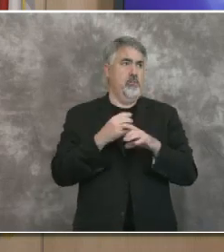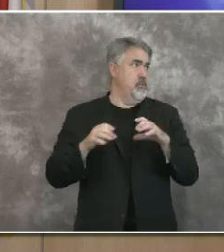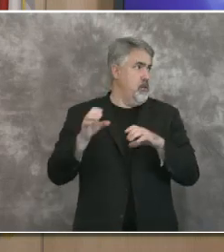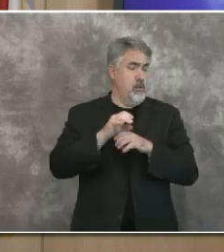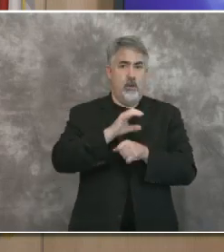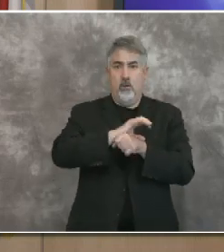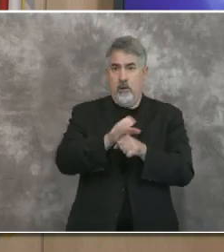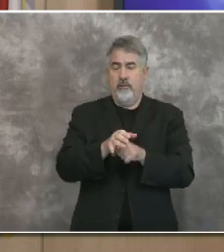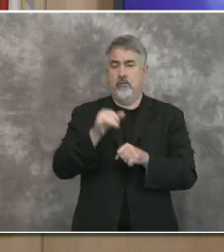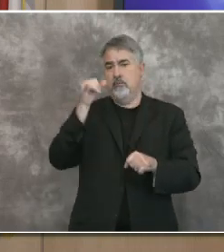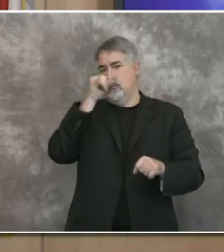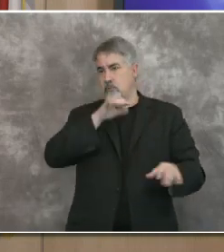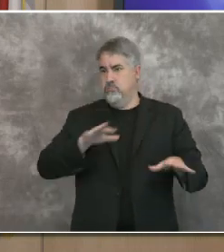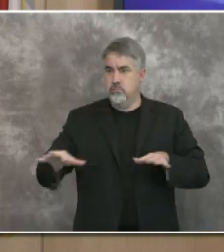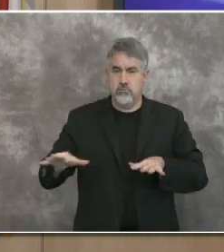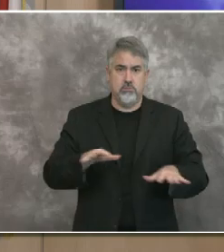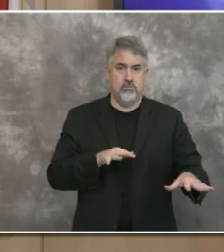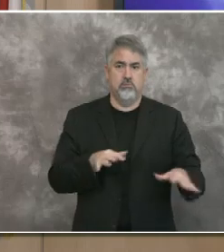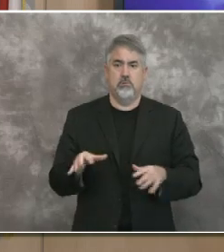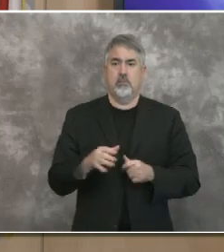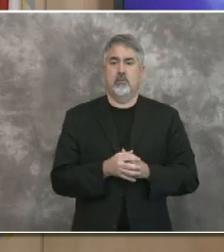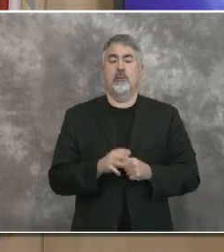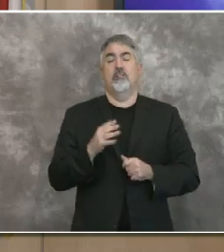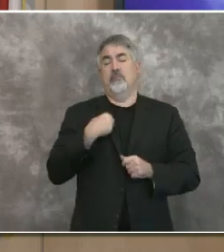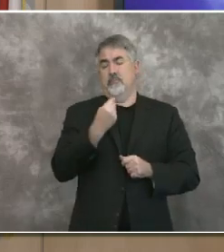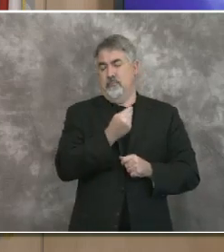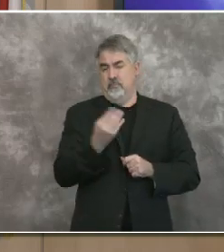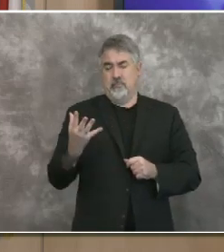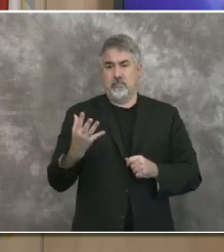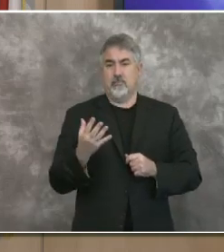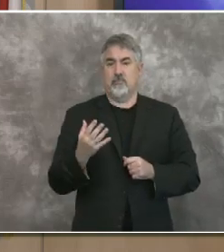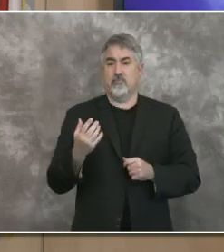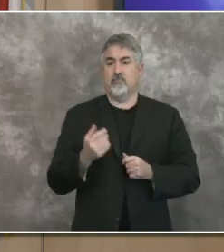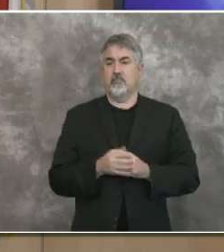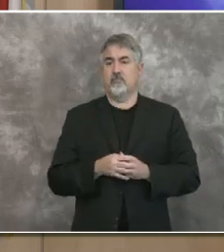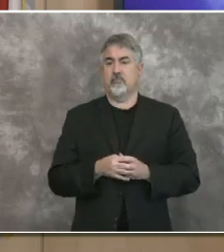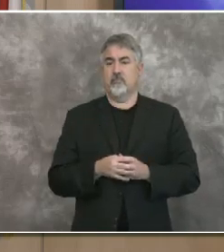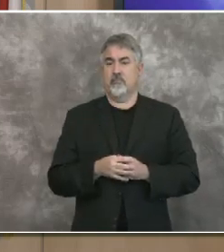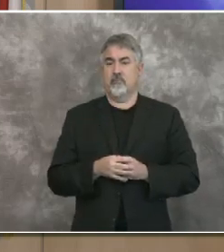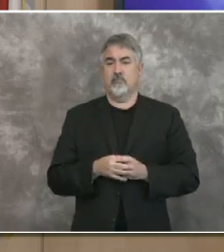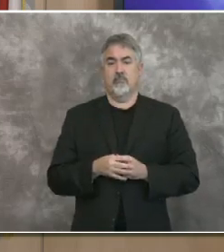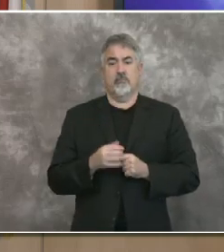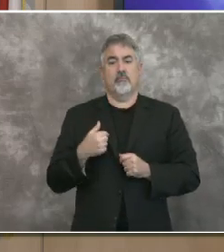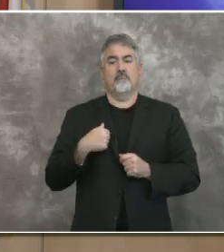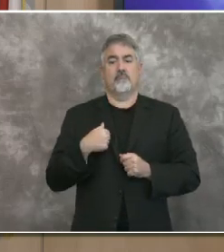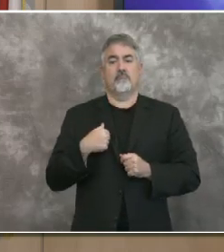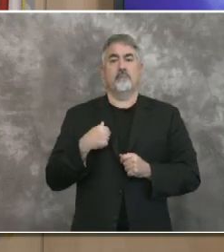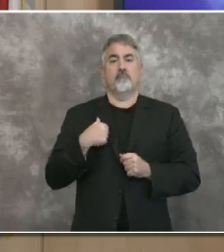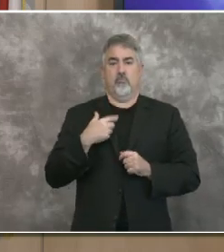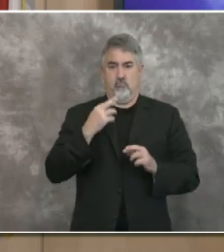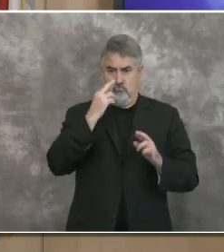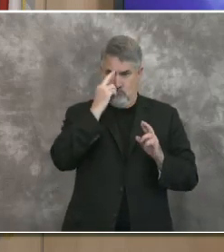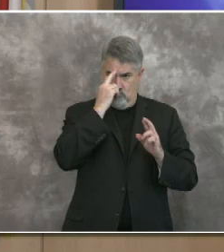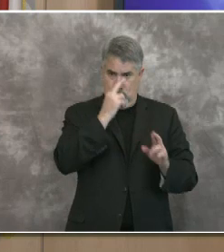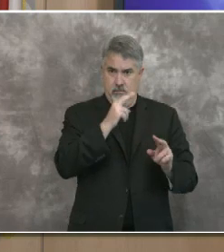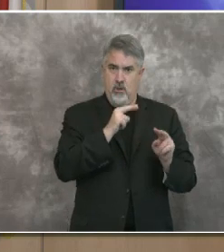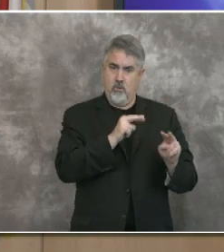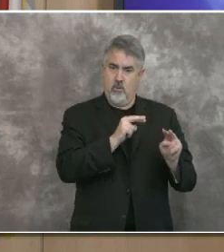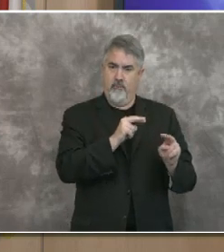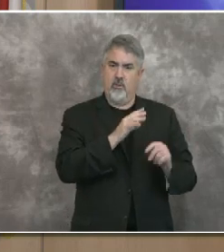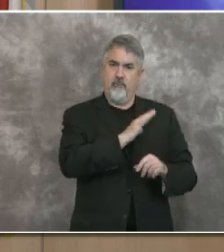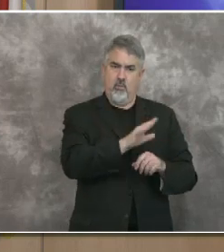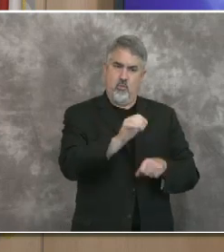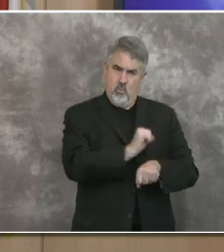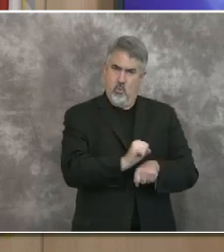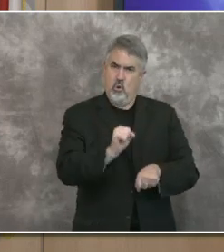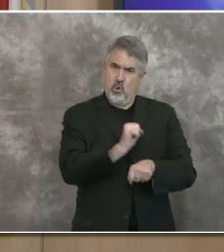I just want to express that they have my unending respect and admiration for the work that they do, and